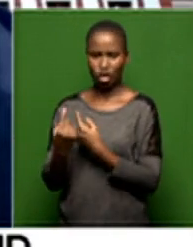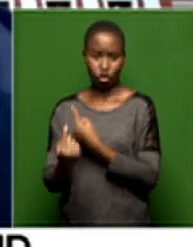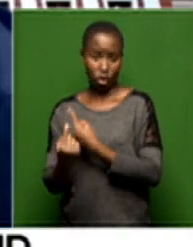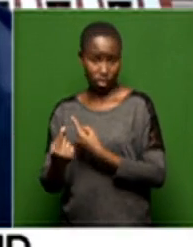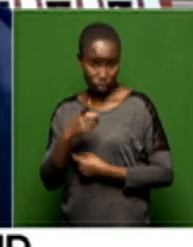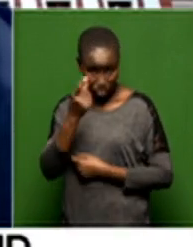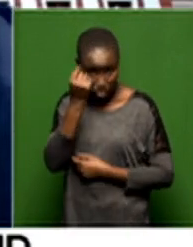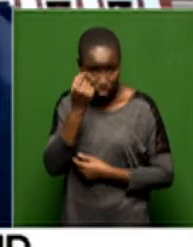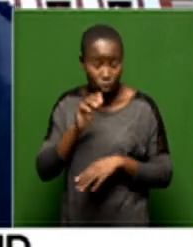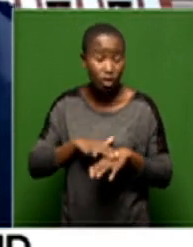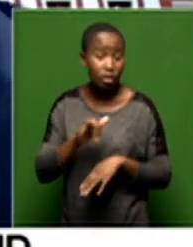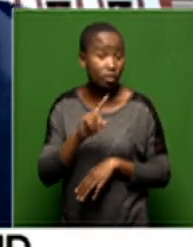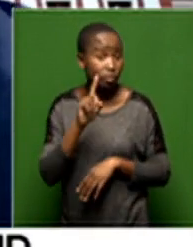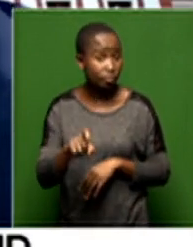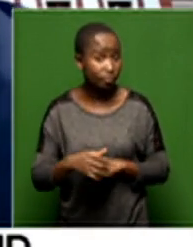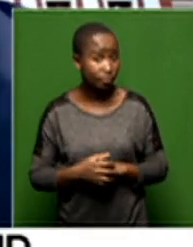extent?